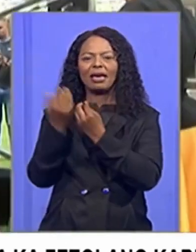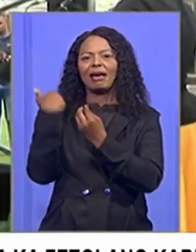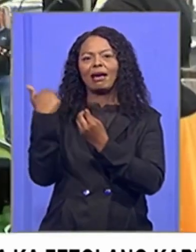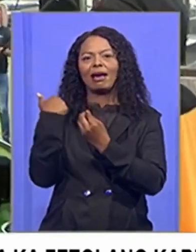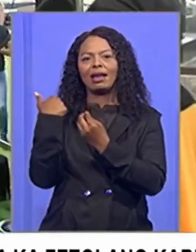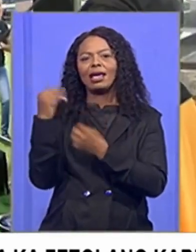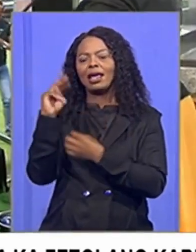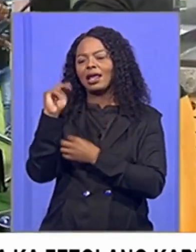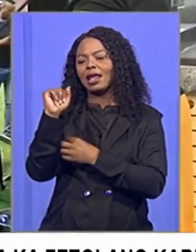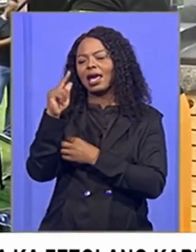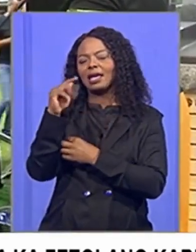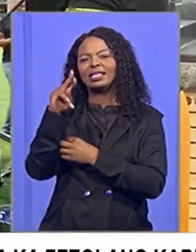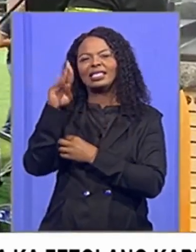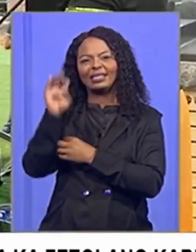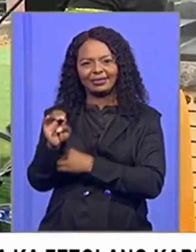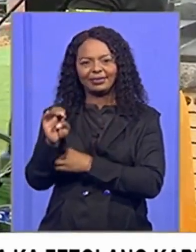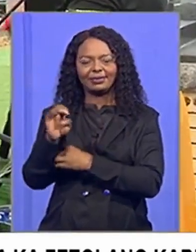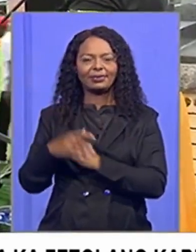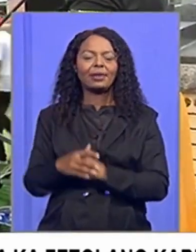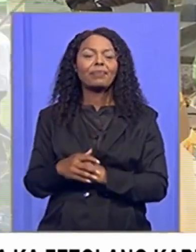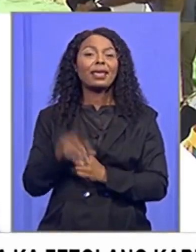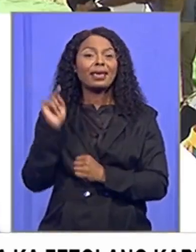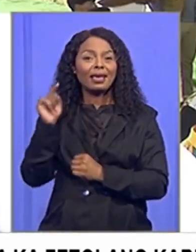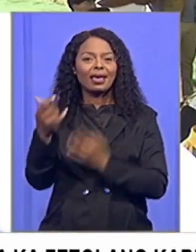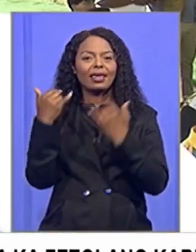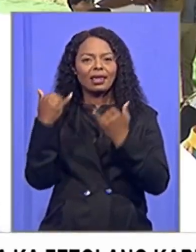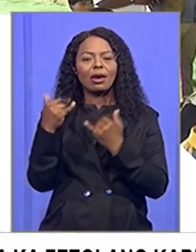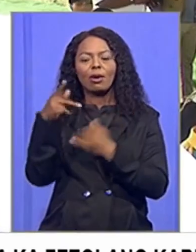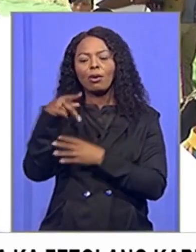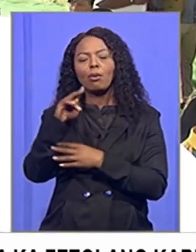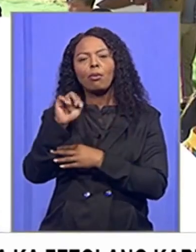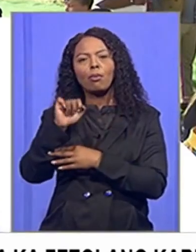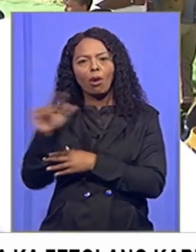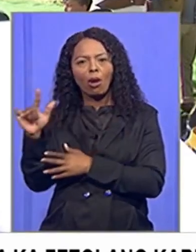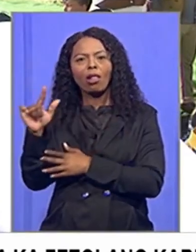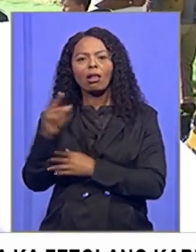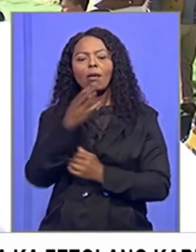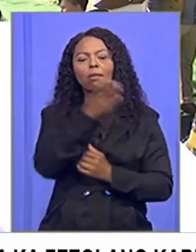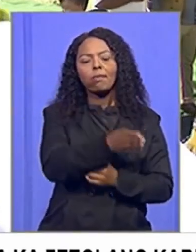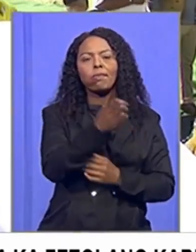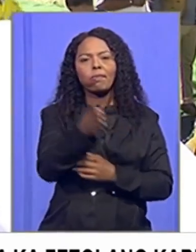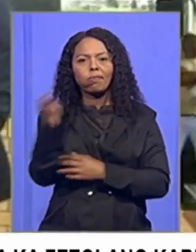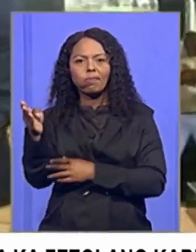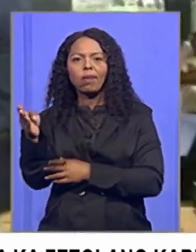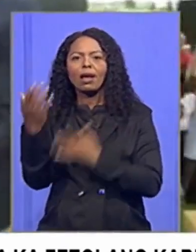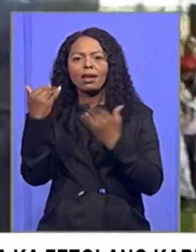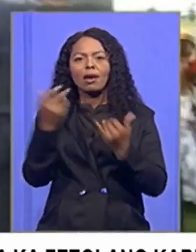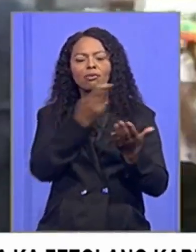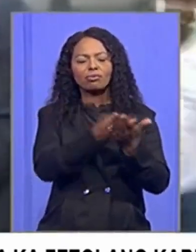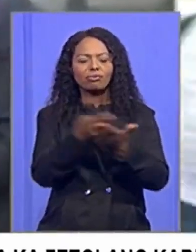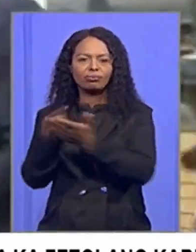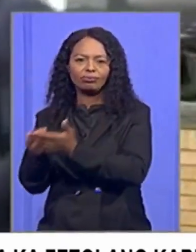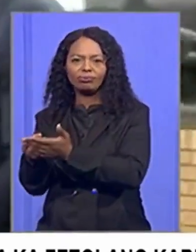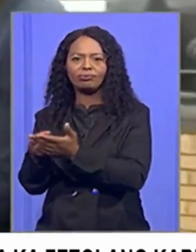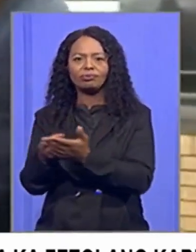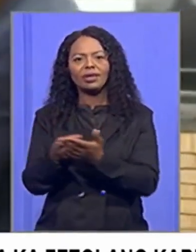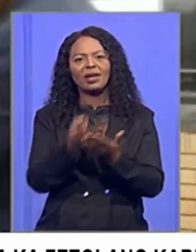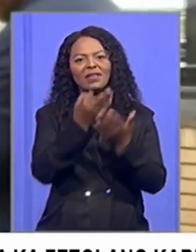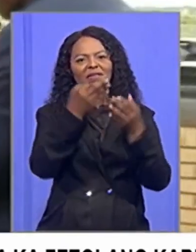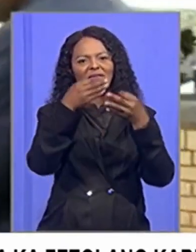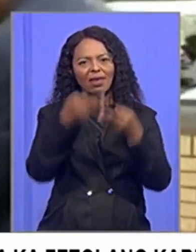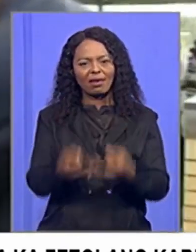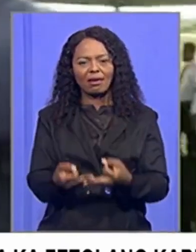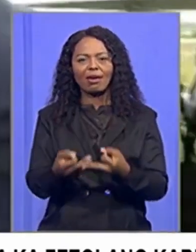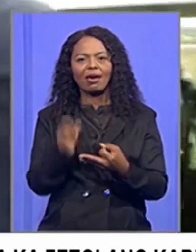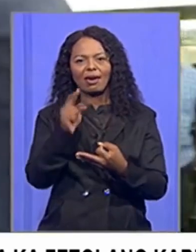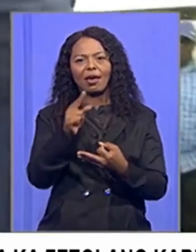Moragonyana ga foo Mashatile o ne a tswelela go ya kwa dirapeng tsa baswi go go bolokilweng mogaka yono go ya go motlotlomatsa. Se